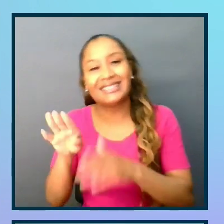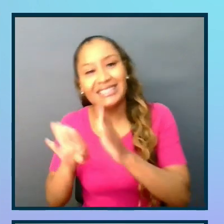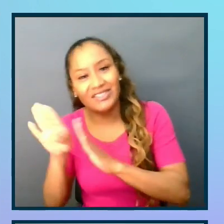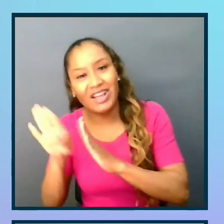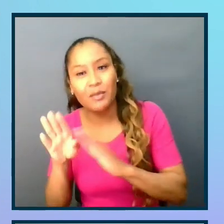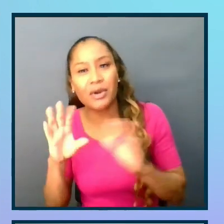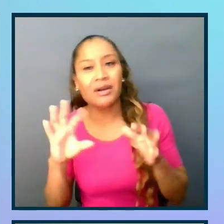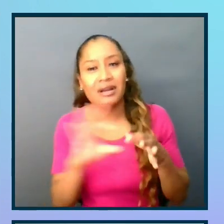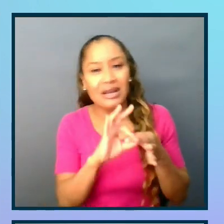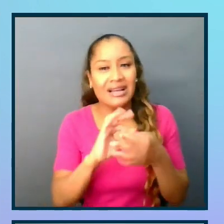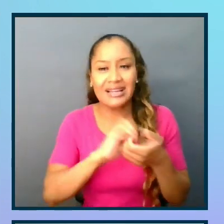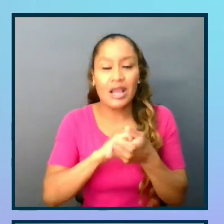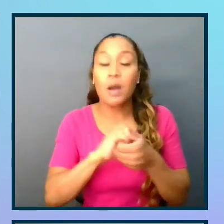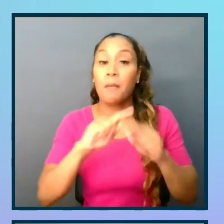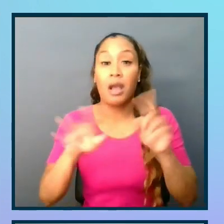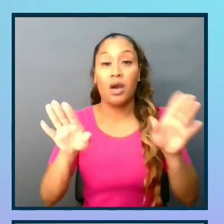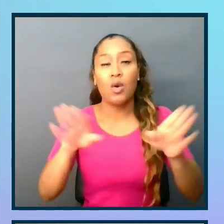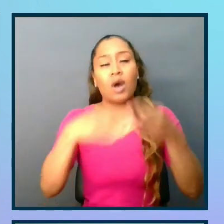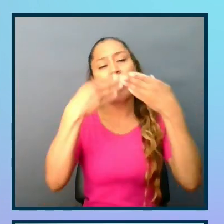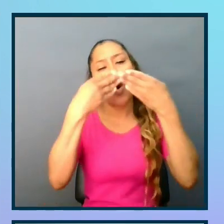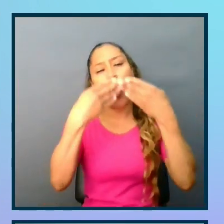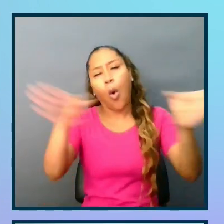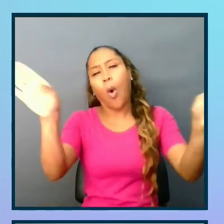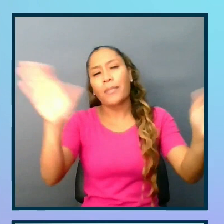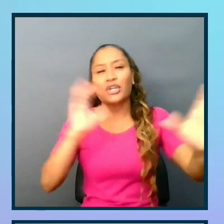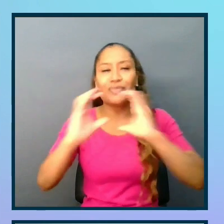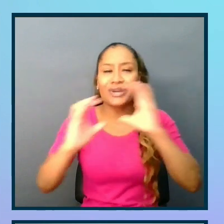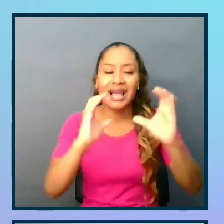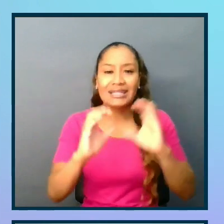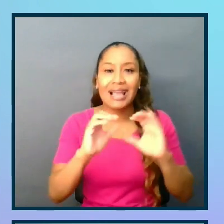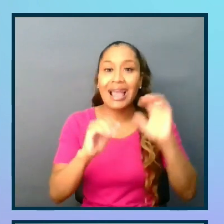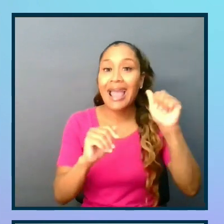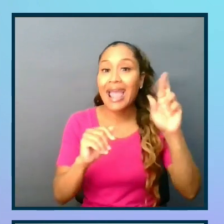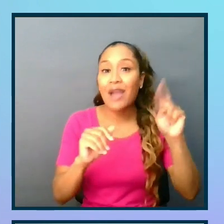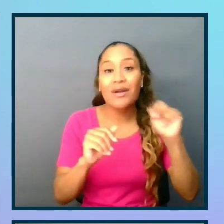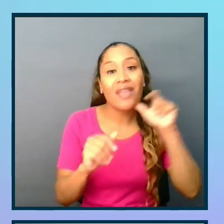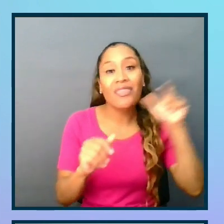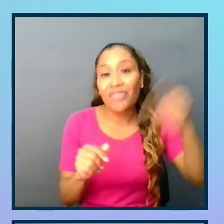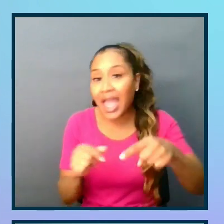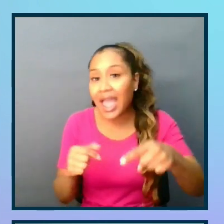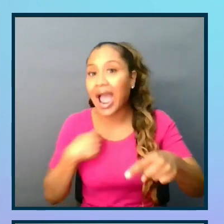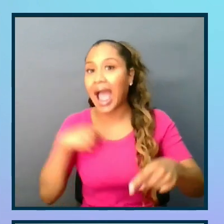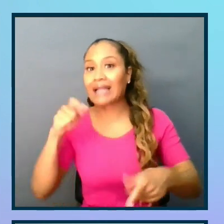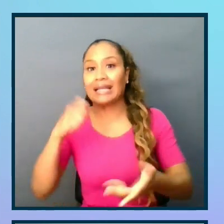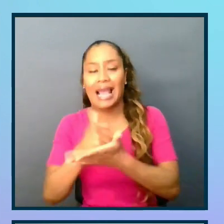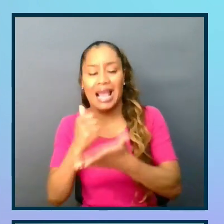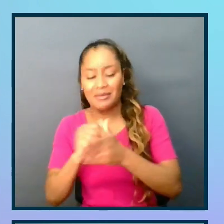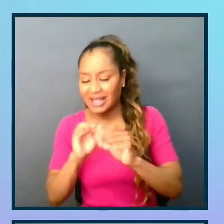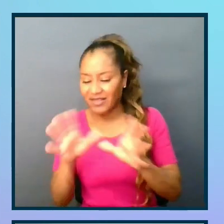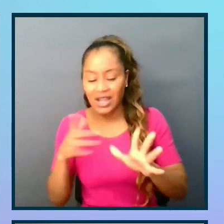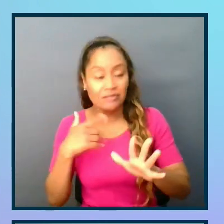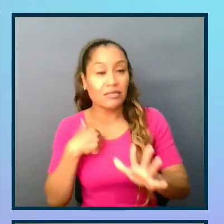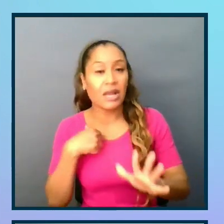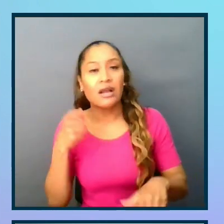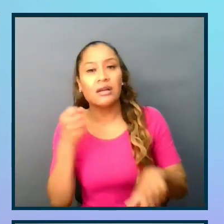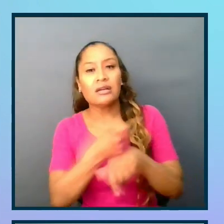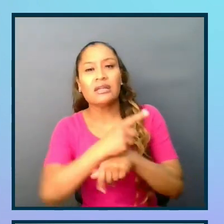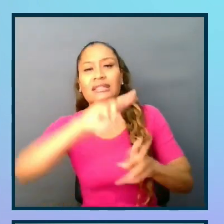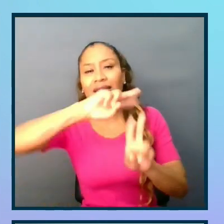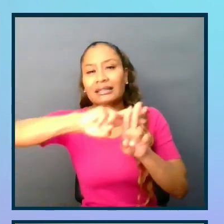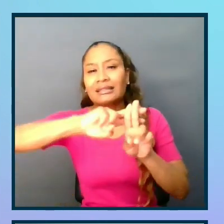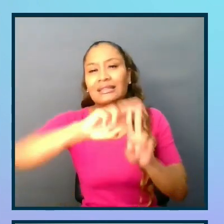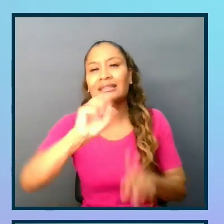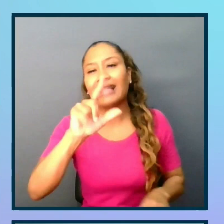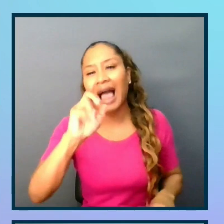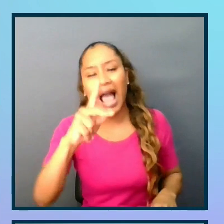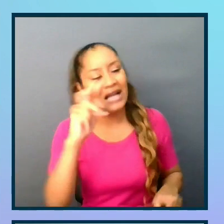But, you know, we have open communication channels. So if Aaron's not in the meeting and I need some help or some clarification, I can Slack him. We can hop